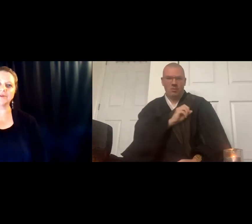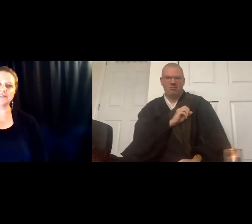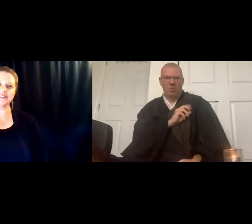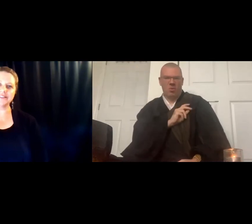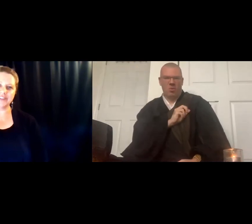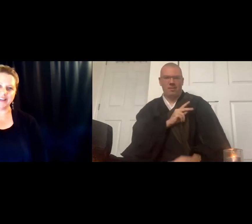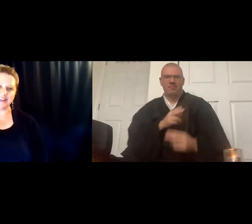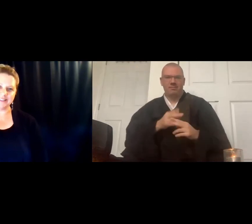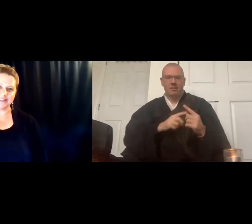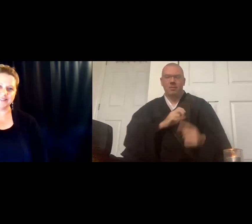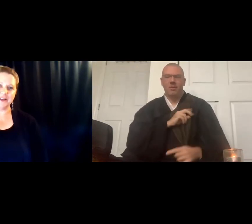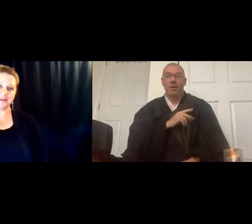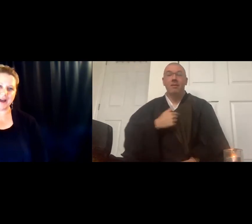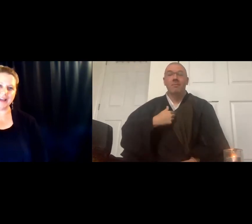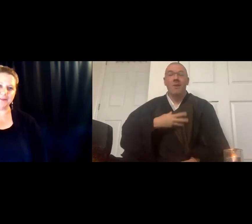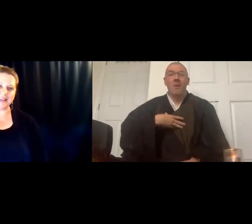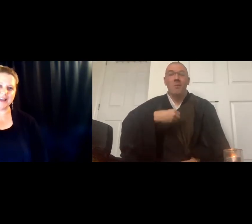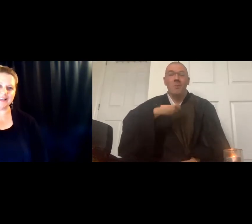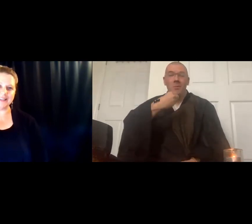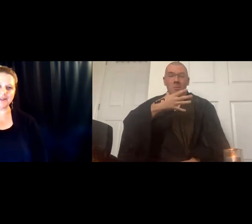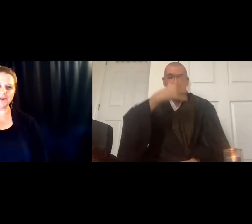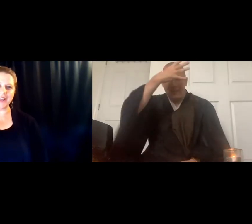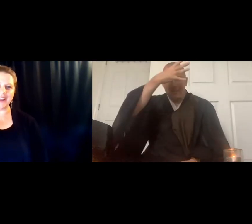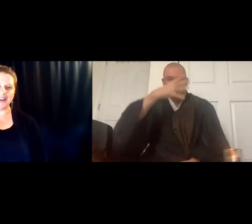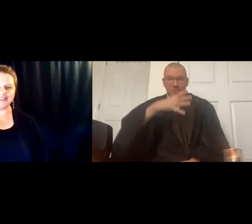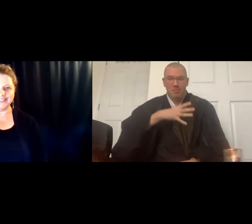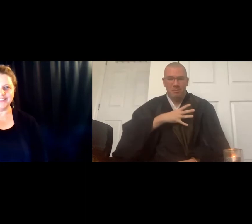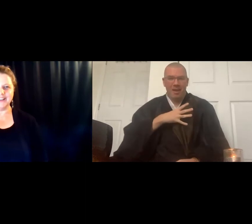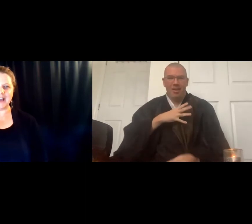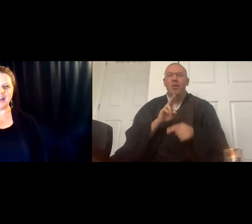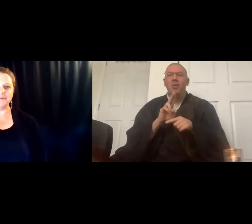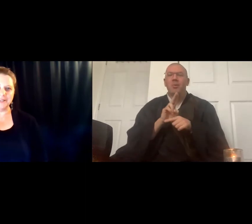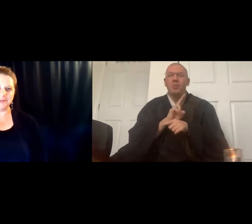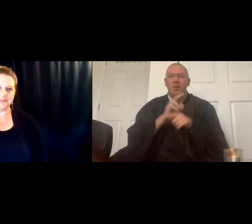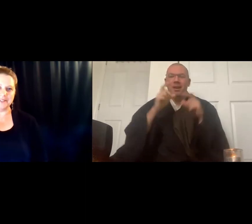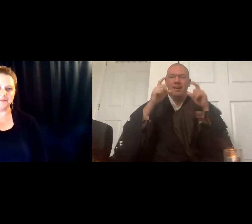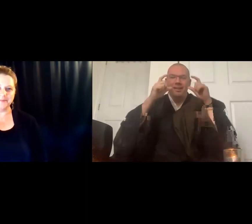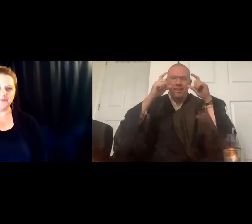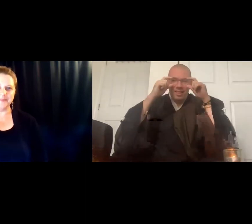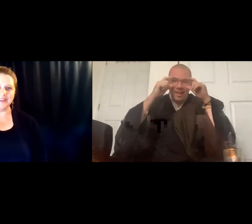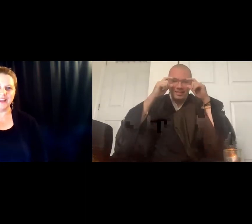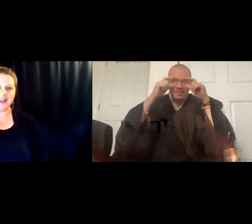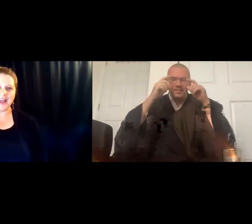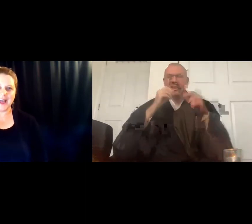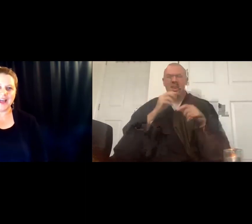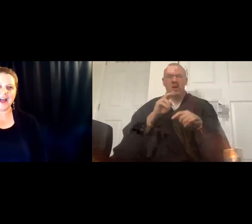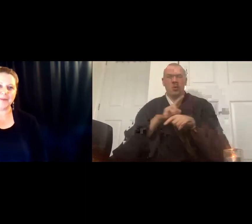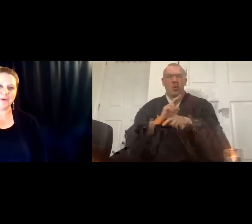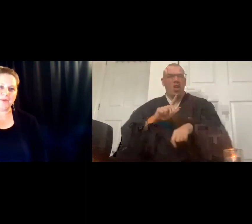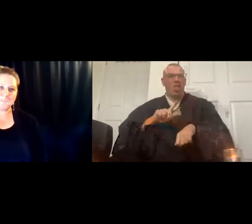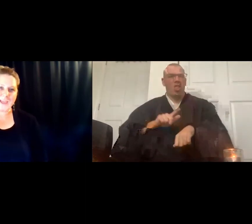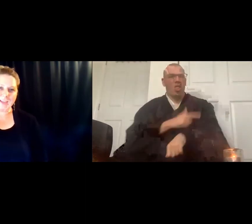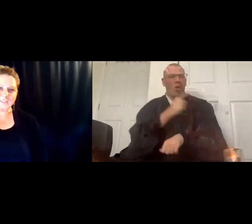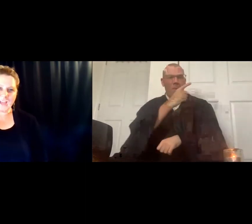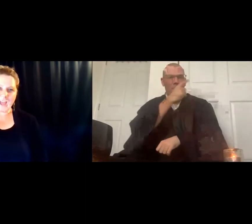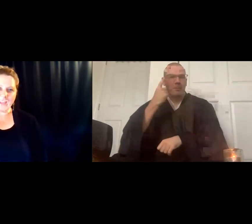is Ōshin Jennings, and my name sign is OK on my shoulder. I'm a